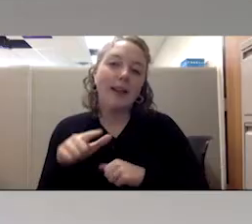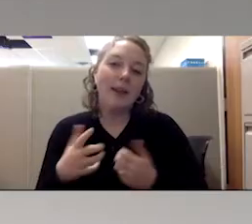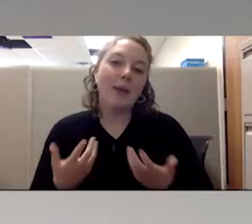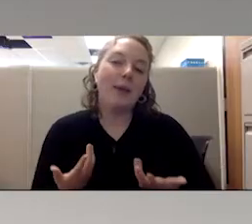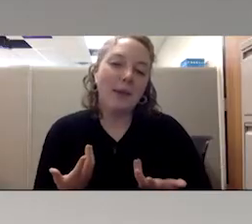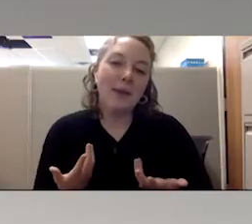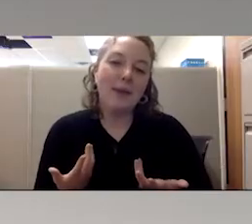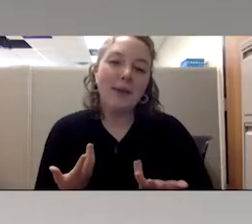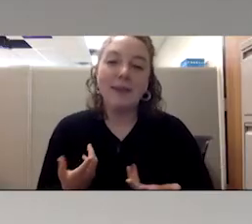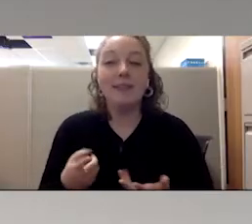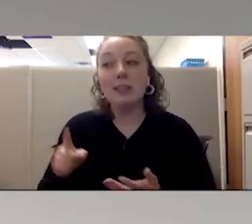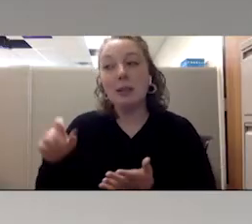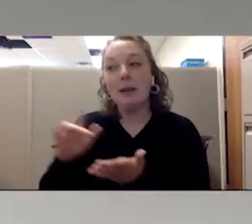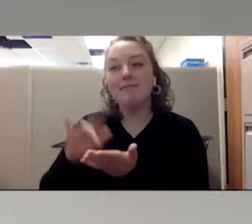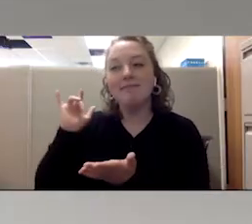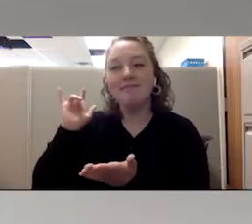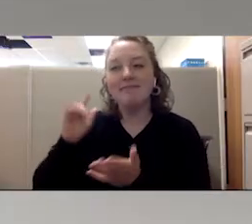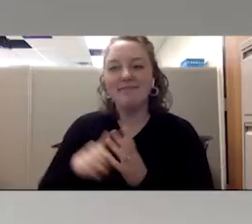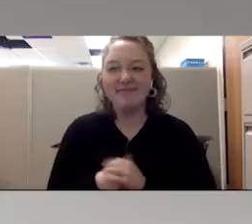Yeah, lever up.